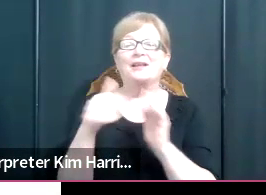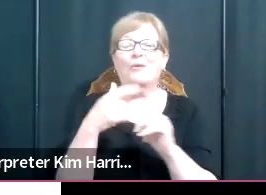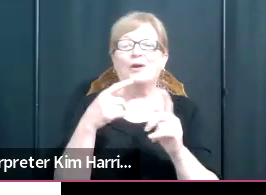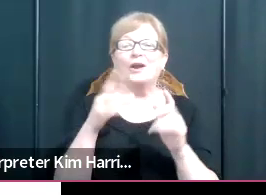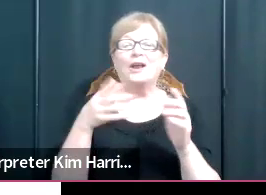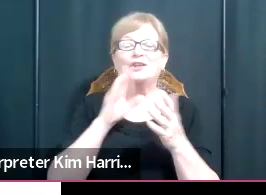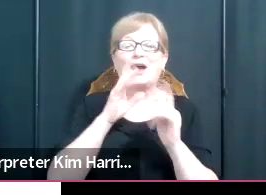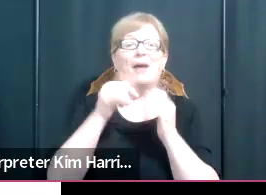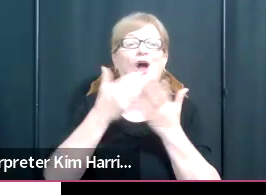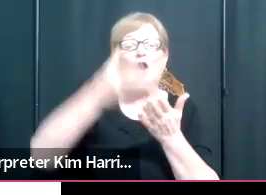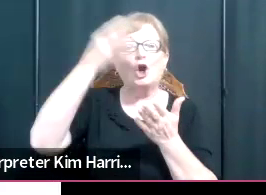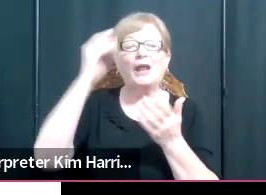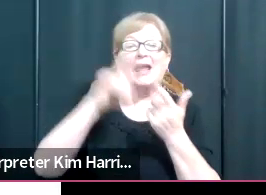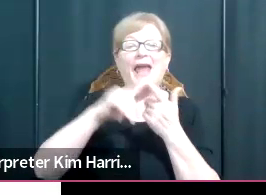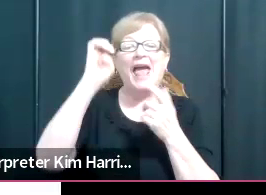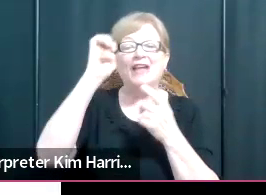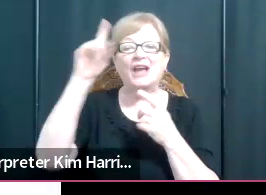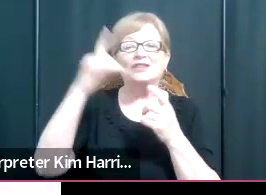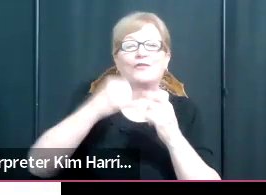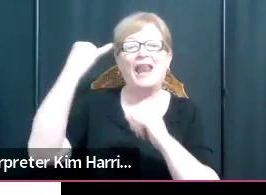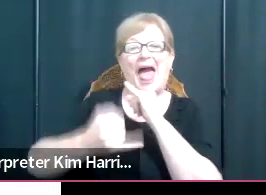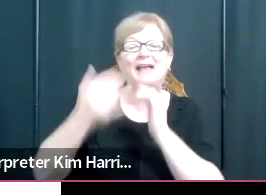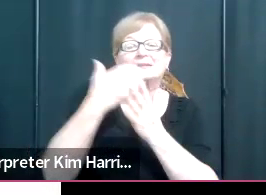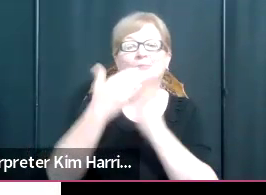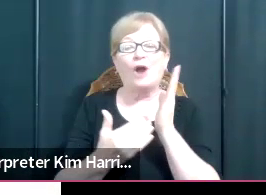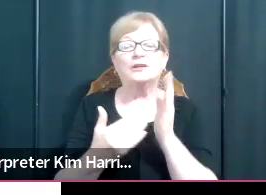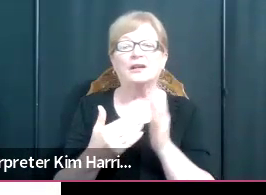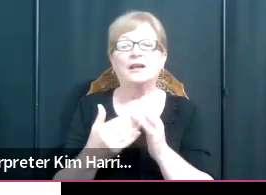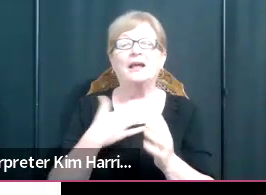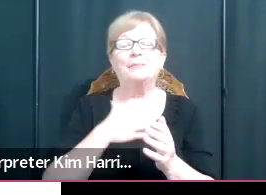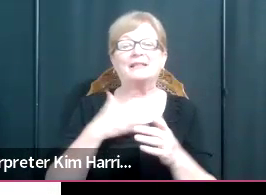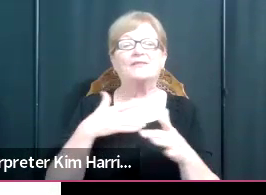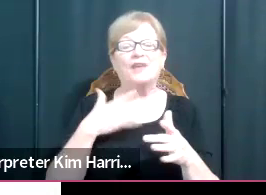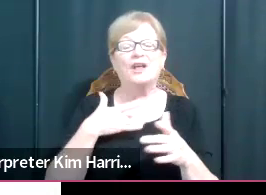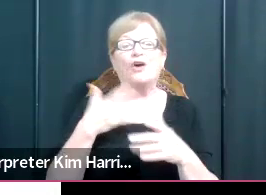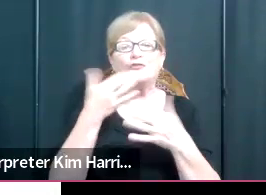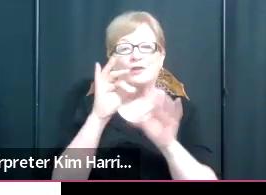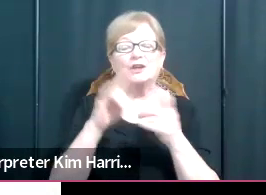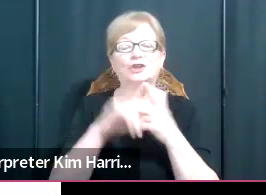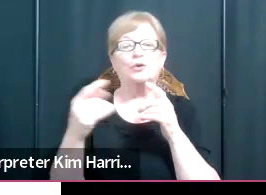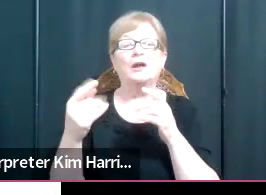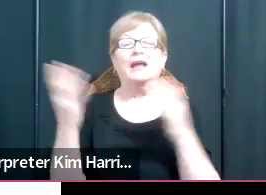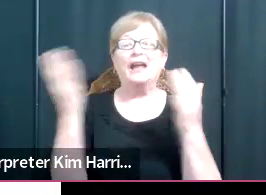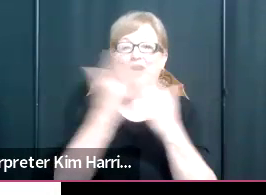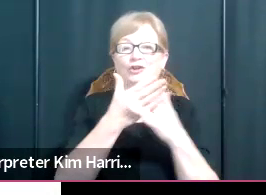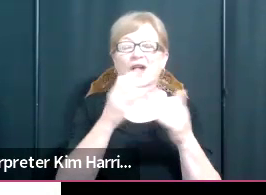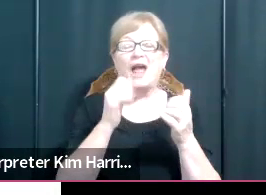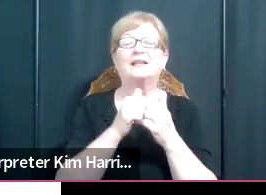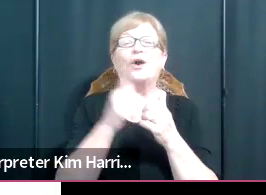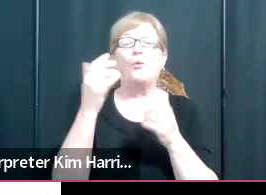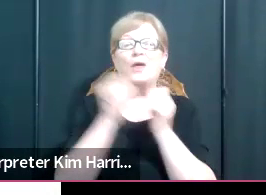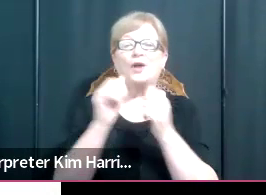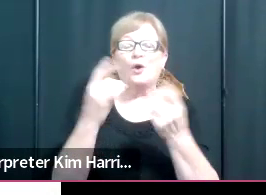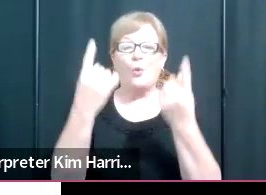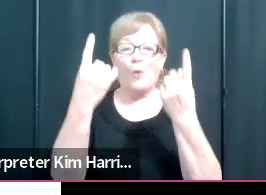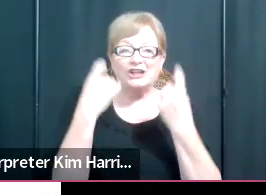education for this last bit here. Feel free to interject as you have questions or type them in the chat.